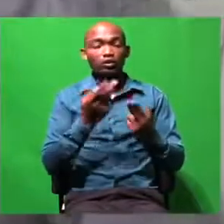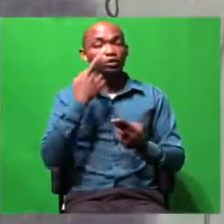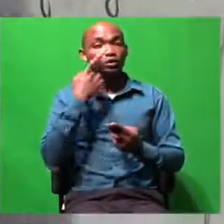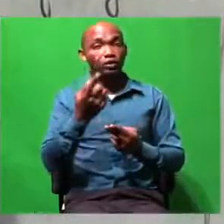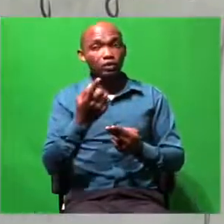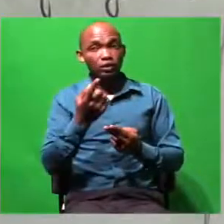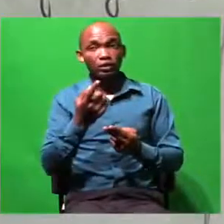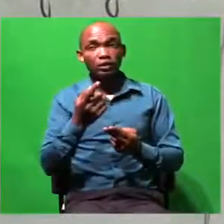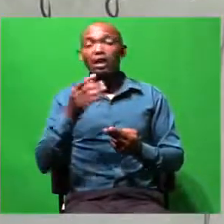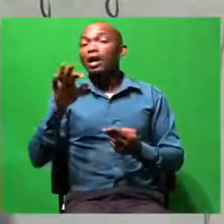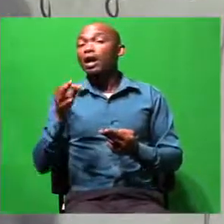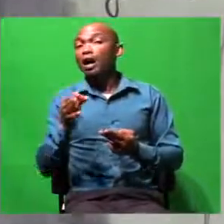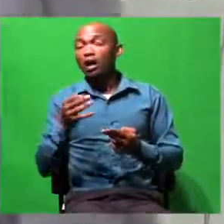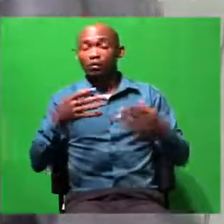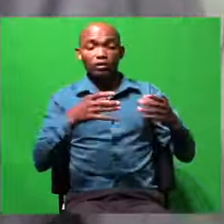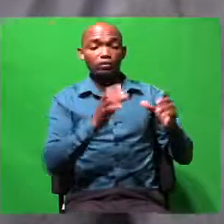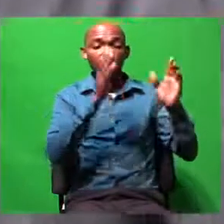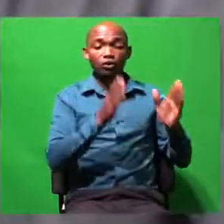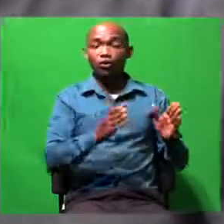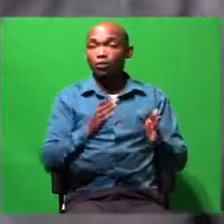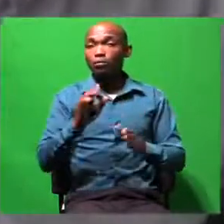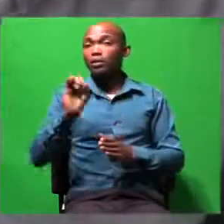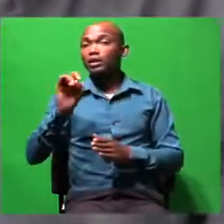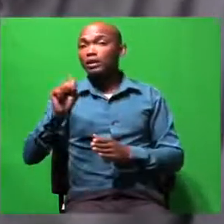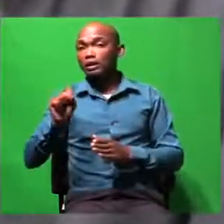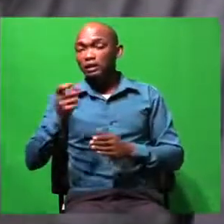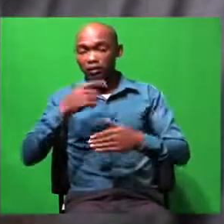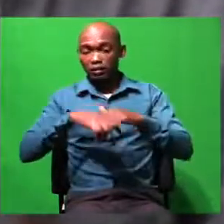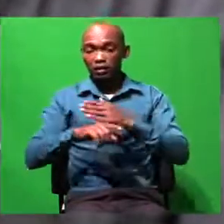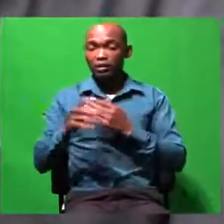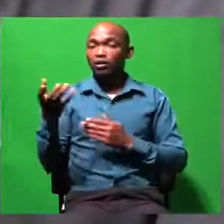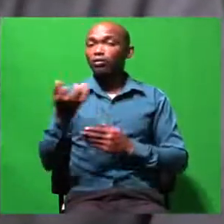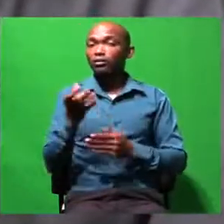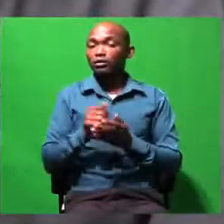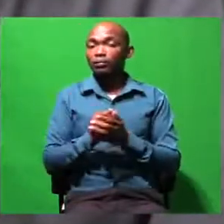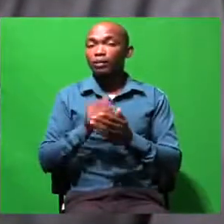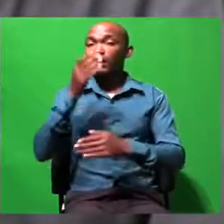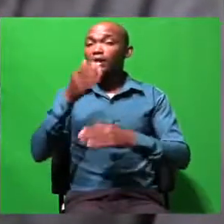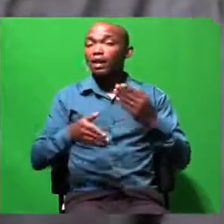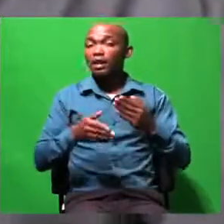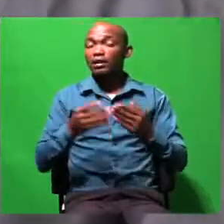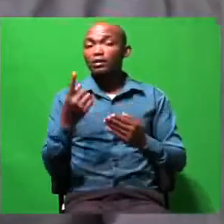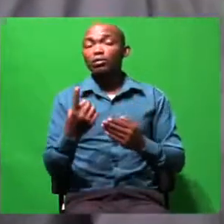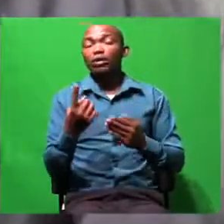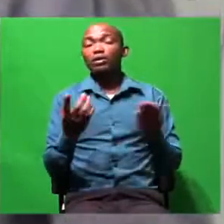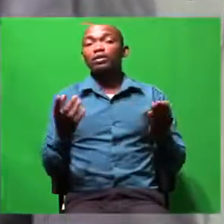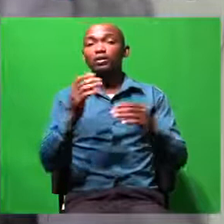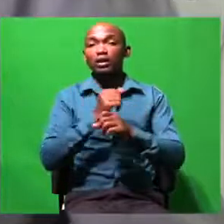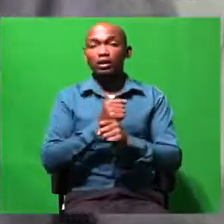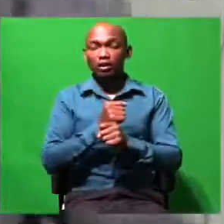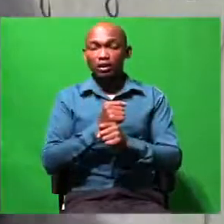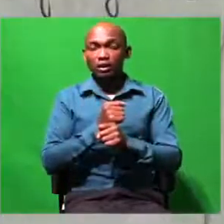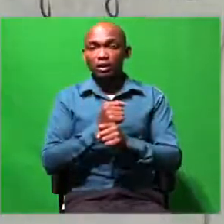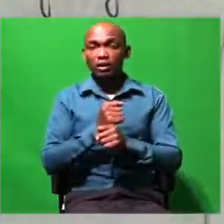also you can see about the identification, how special group is. You have to know it. In the last one, you can